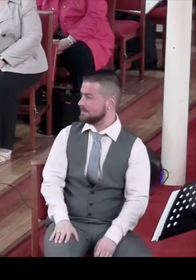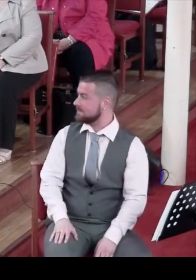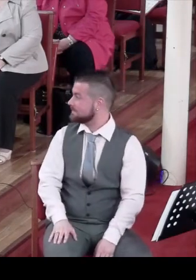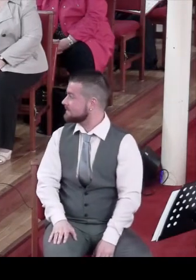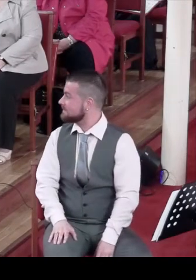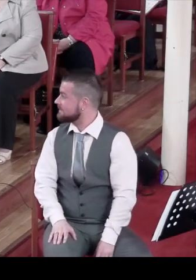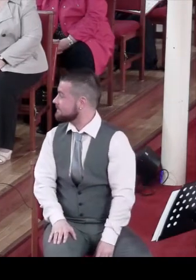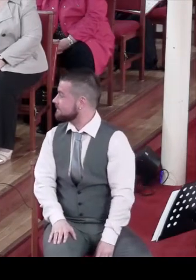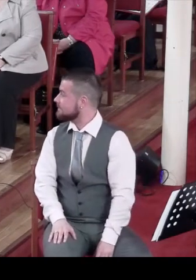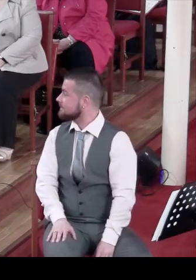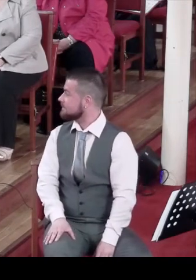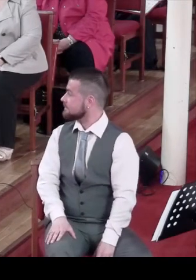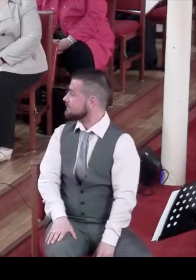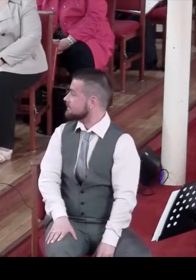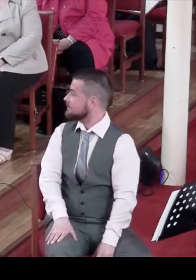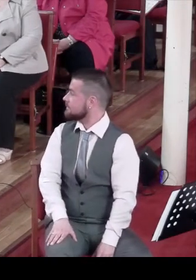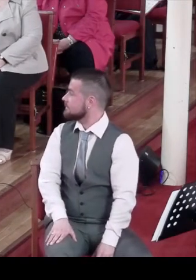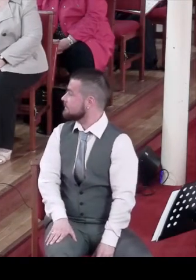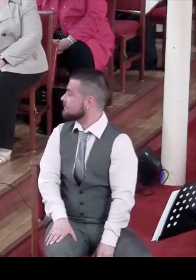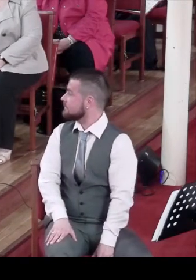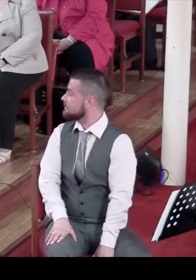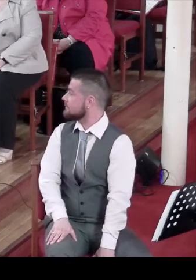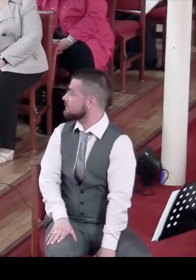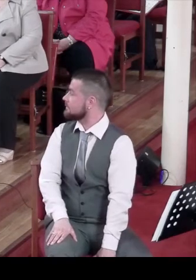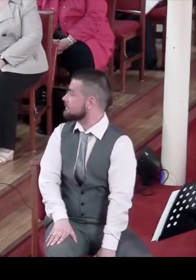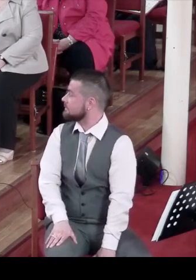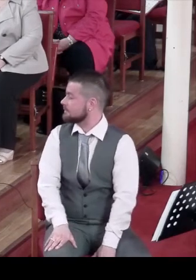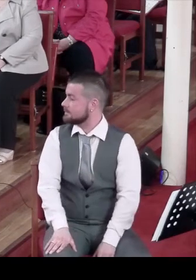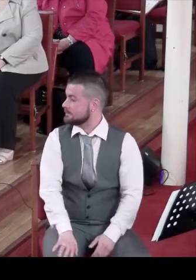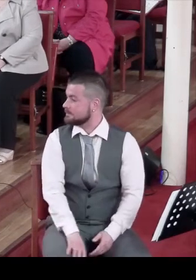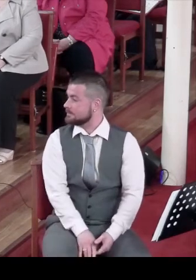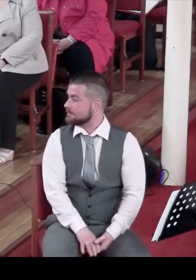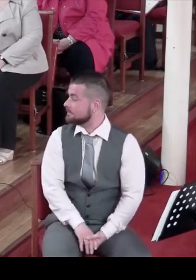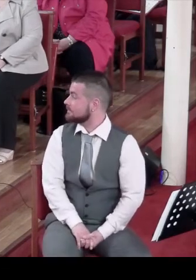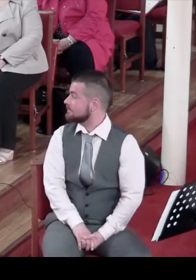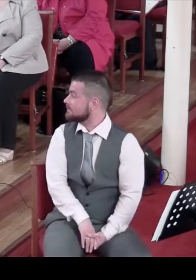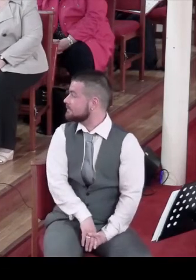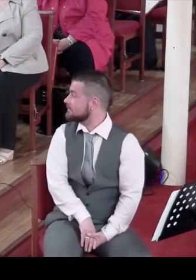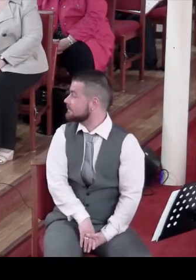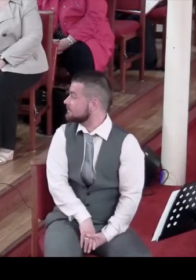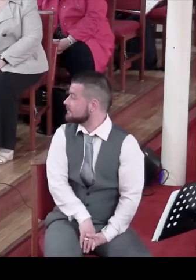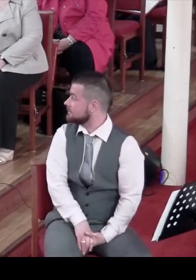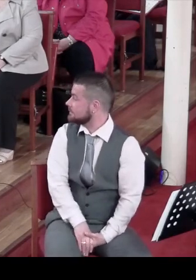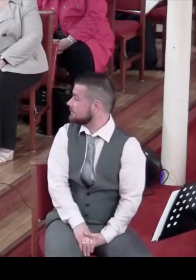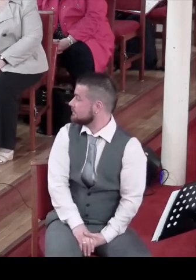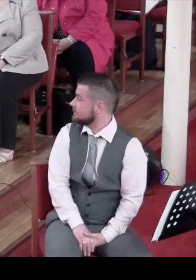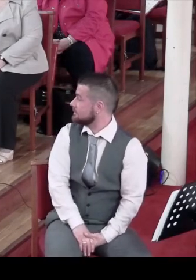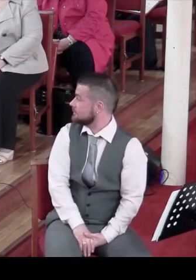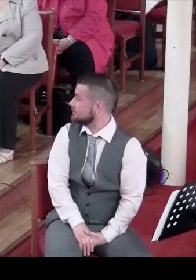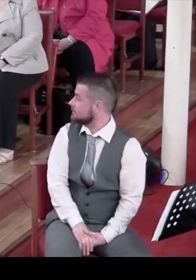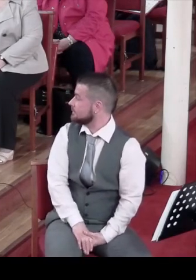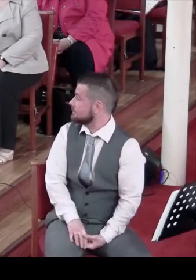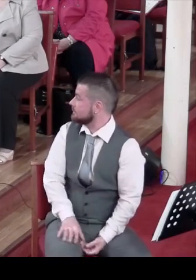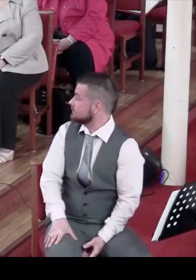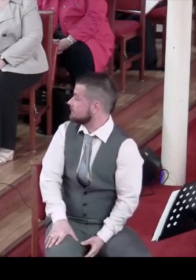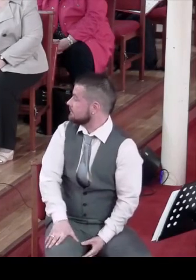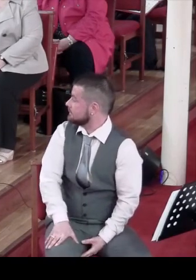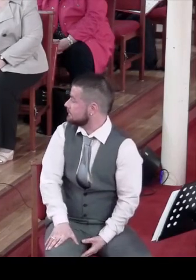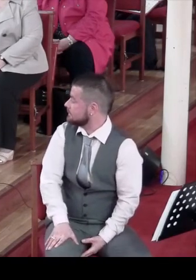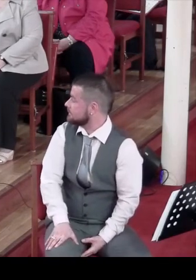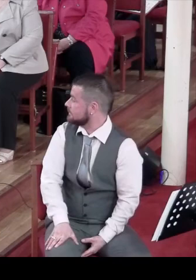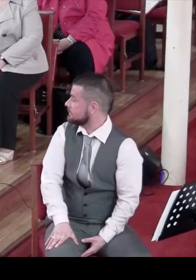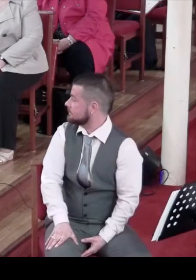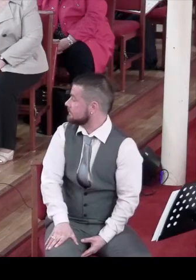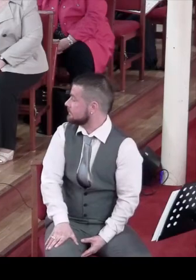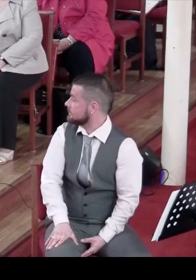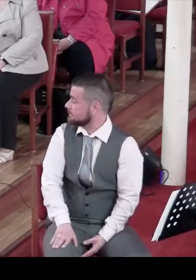Over you come. Come on, Betty. There you go. You go and stand beside Jeanette. In you go. Over you come